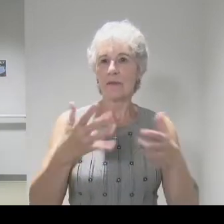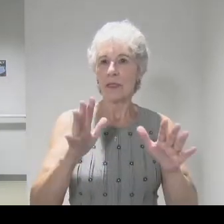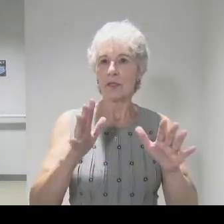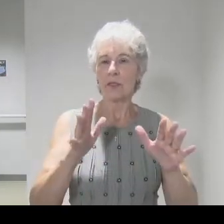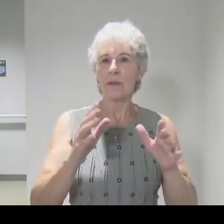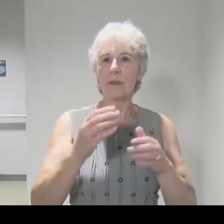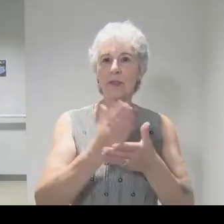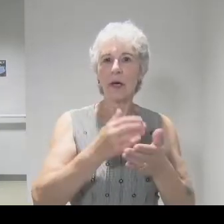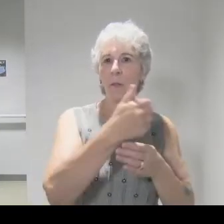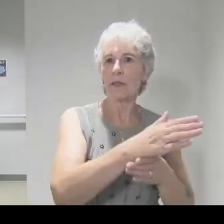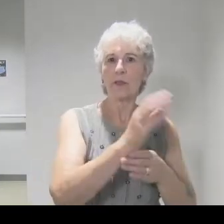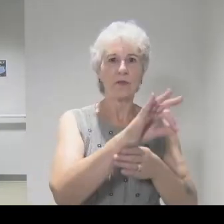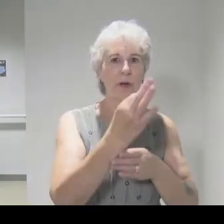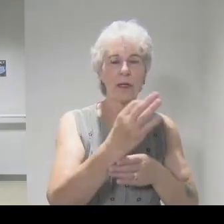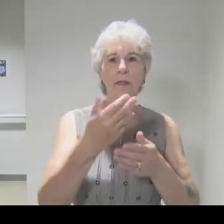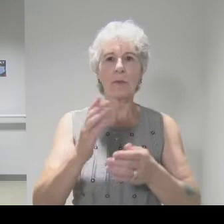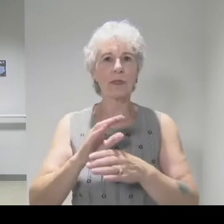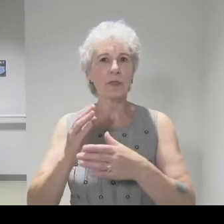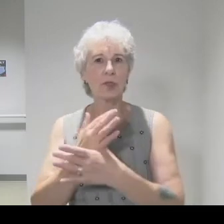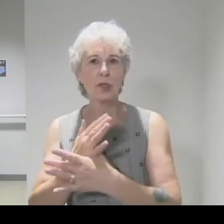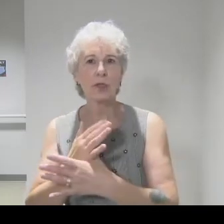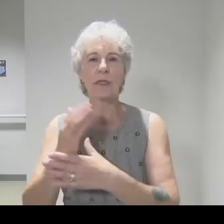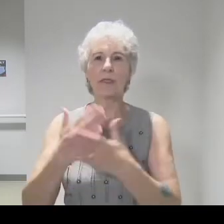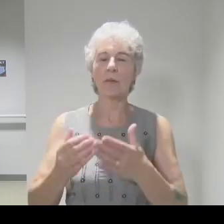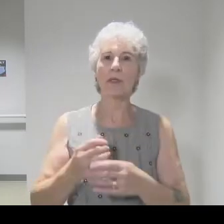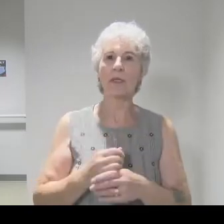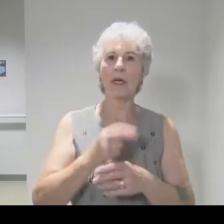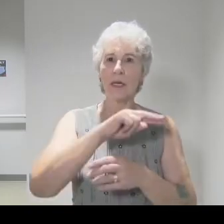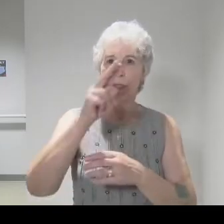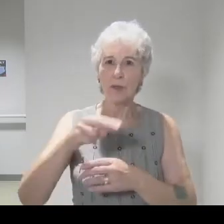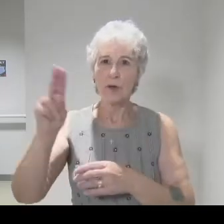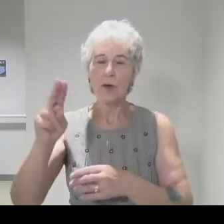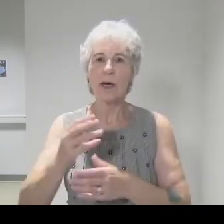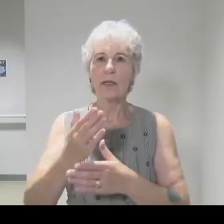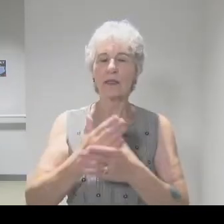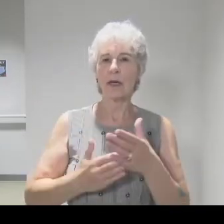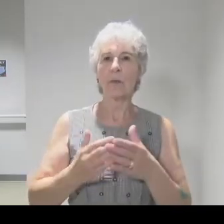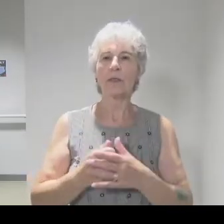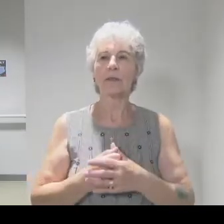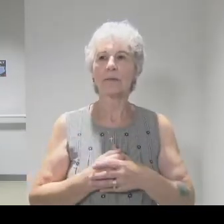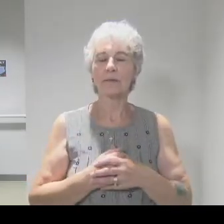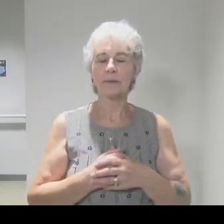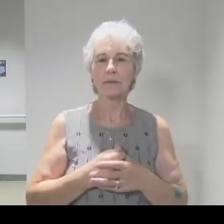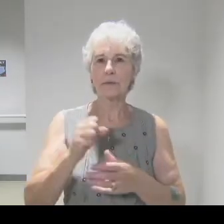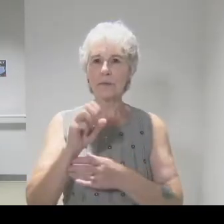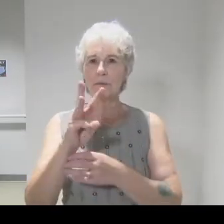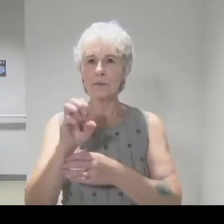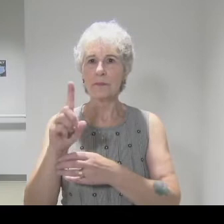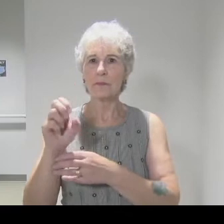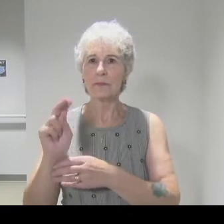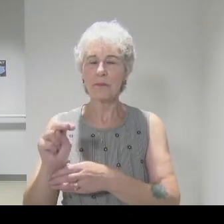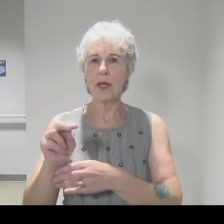to France and Germany, and others went to Norway and to Sweden, which is where the Evangelical Free Church was founded. And then